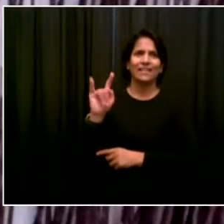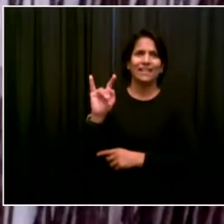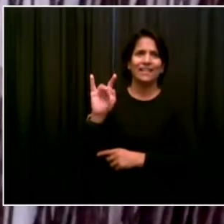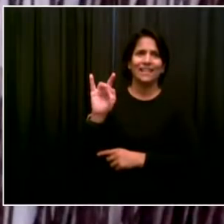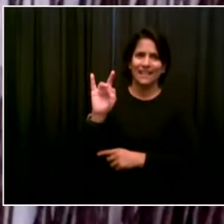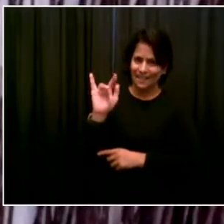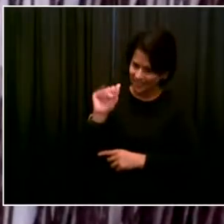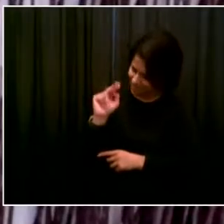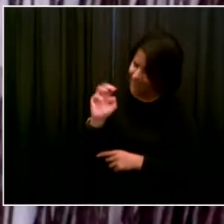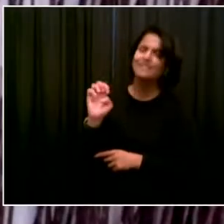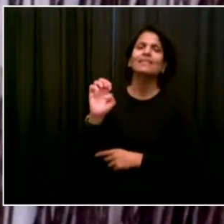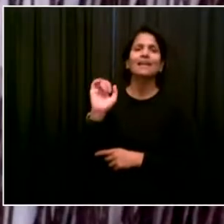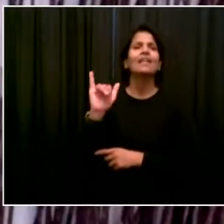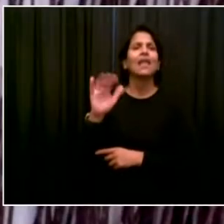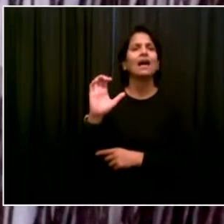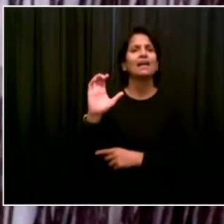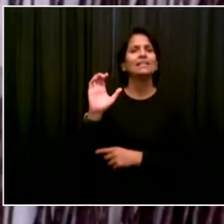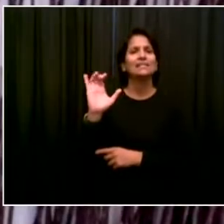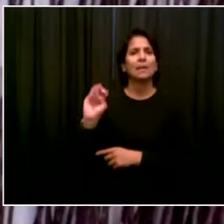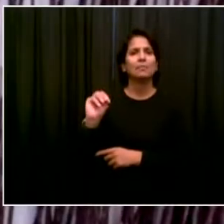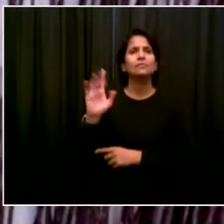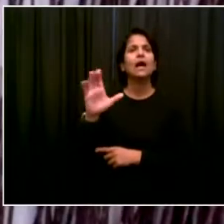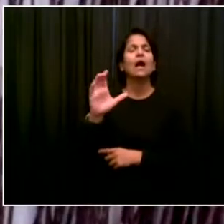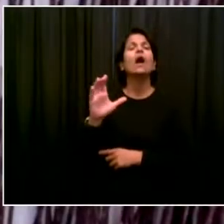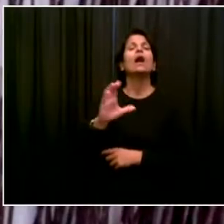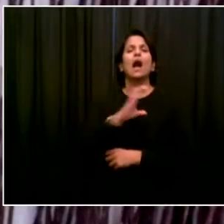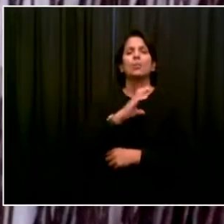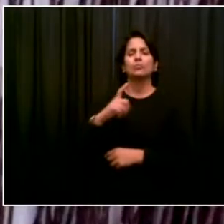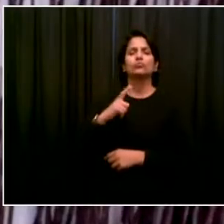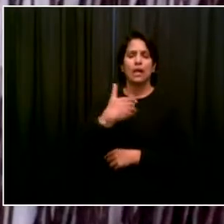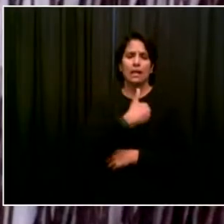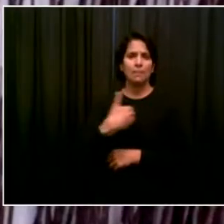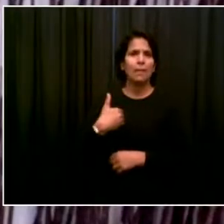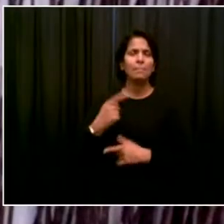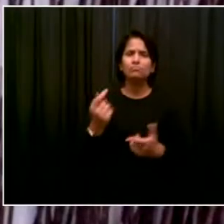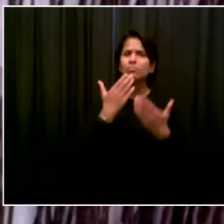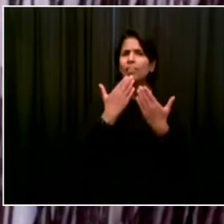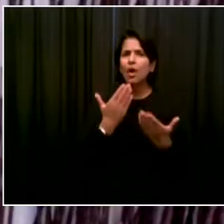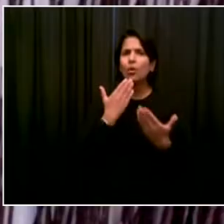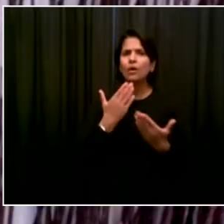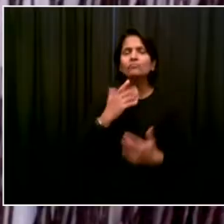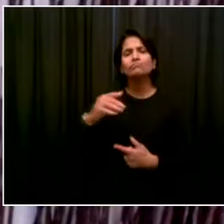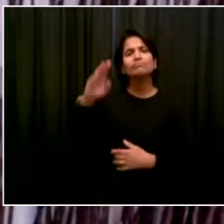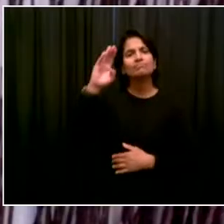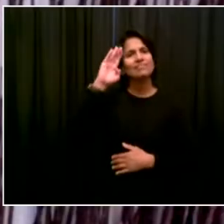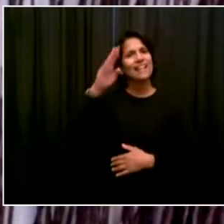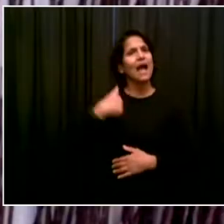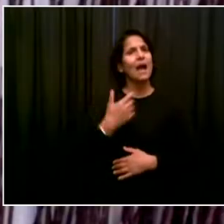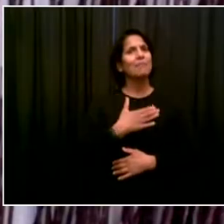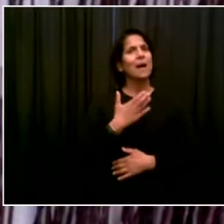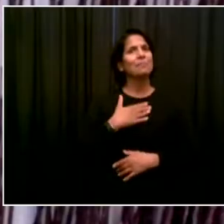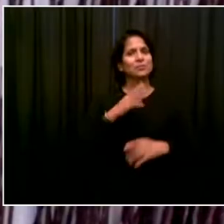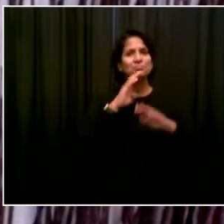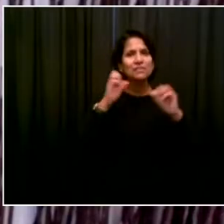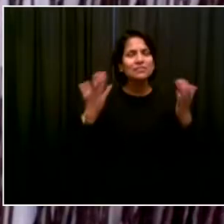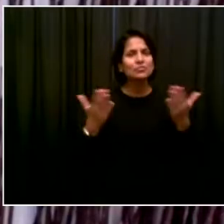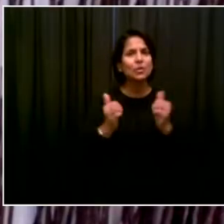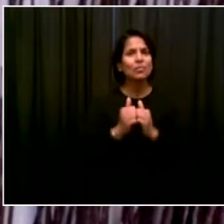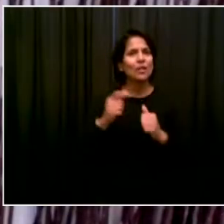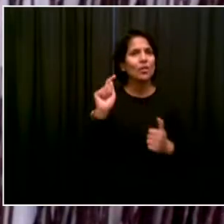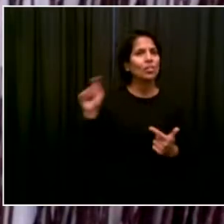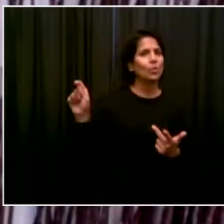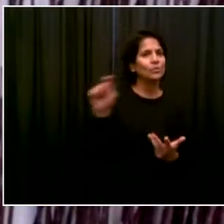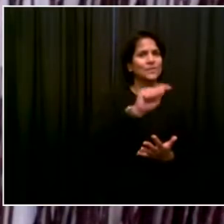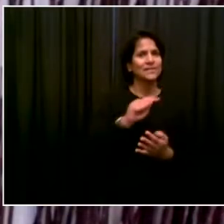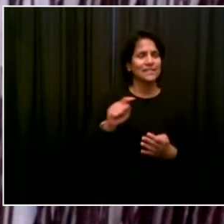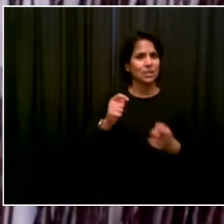announcement today. I'm honored to be here with Drs. Choucair and Patel, and of course, Commissioner Chokshi. More importantly, thank you, Mr. Mayor, for